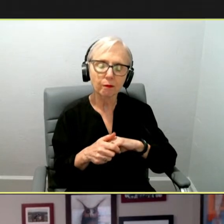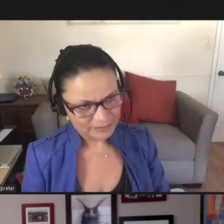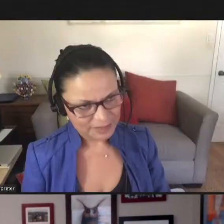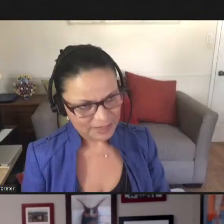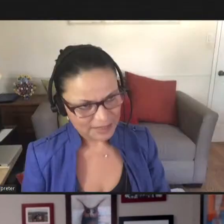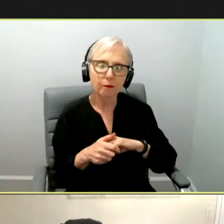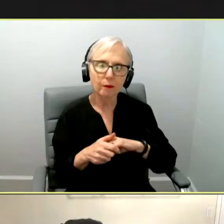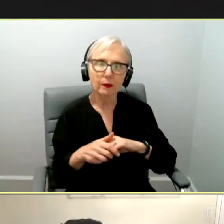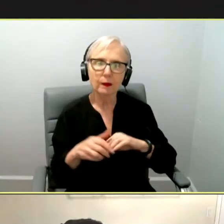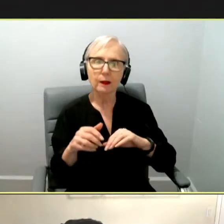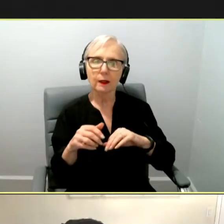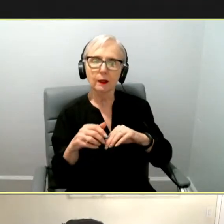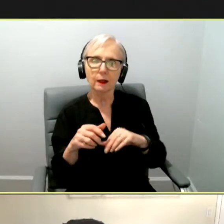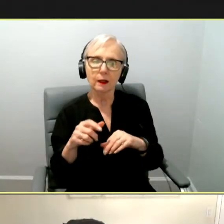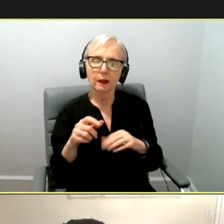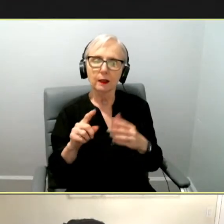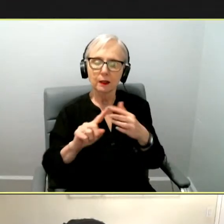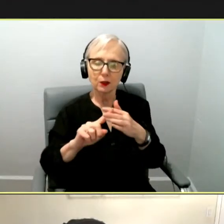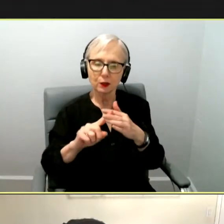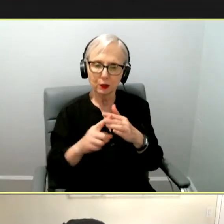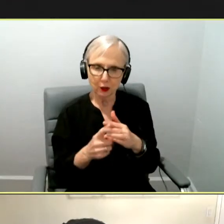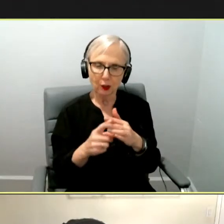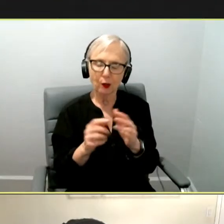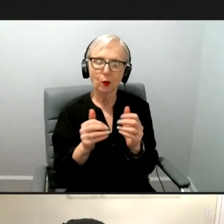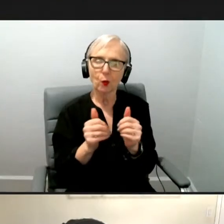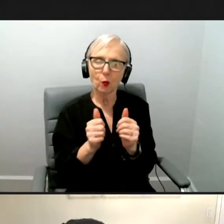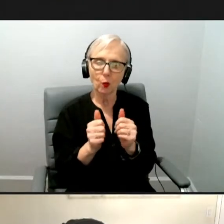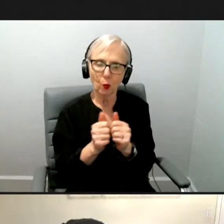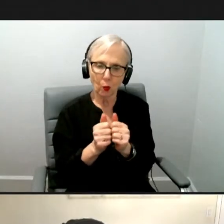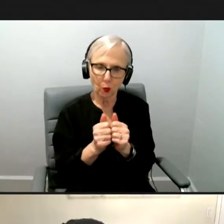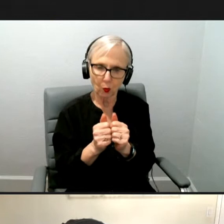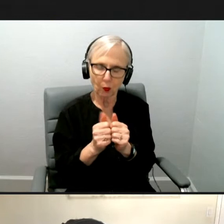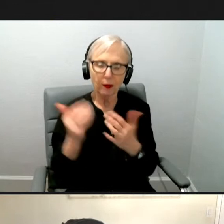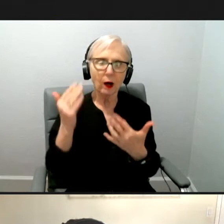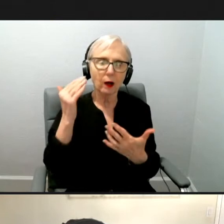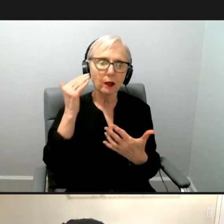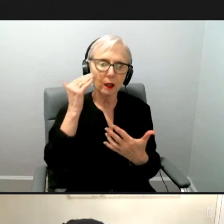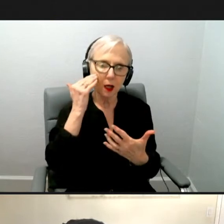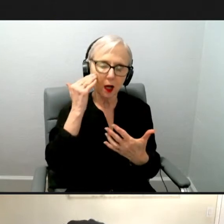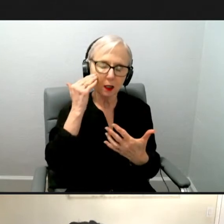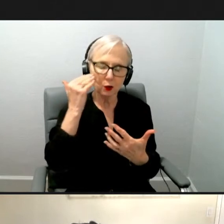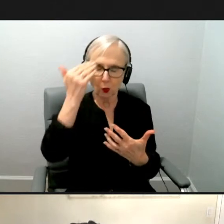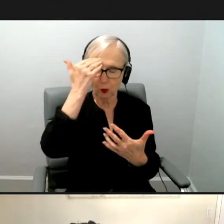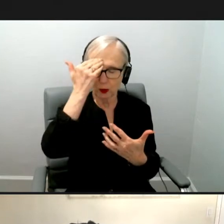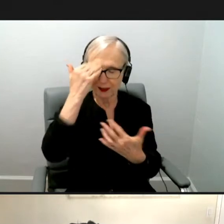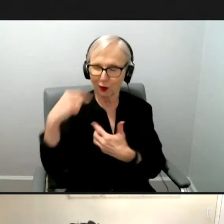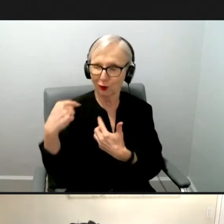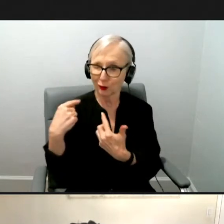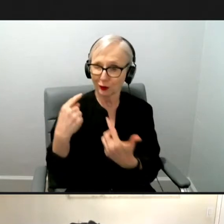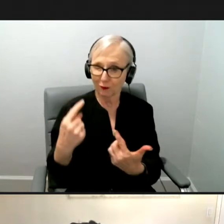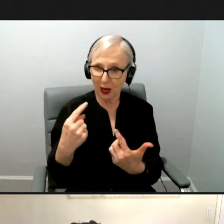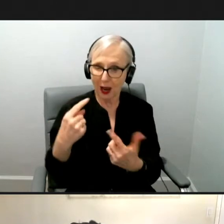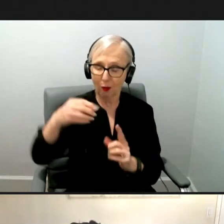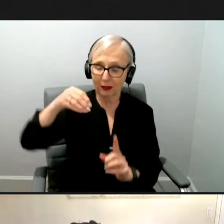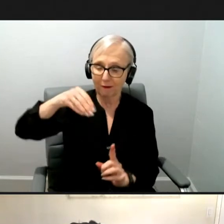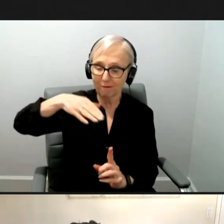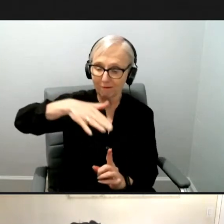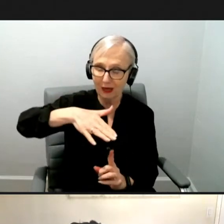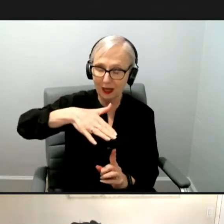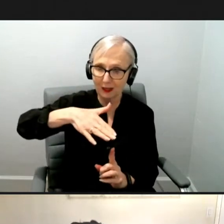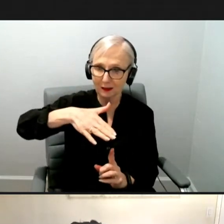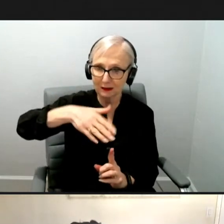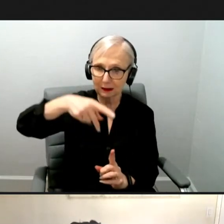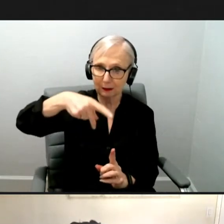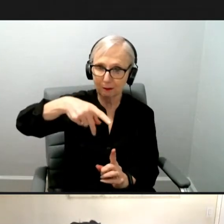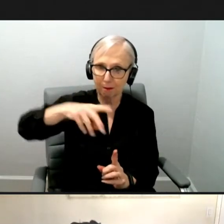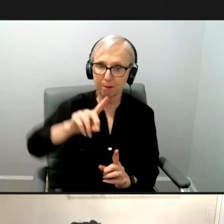So I can start with our knowledge and what we know so far about how Omicron is